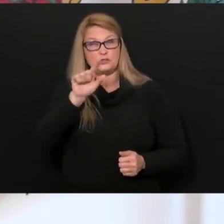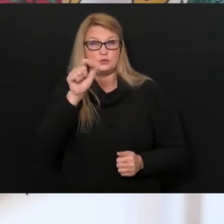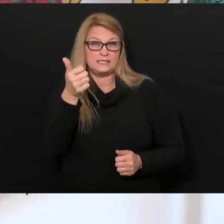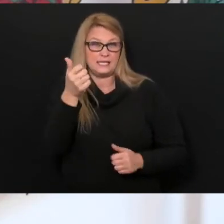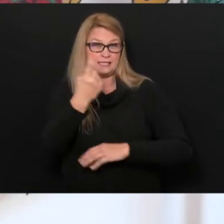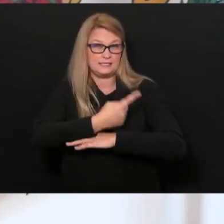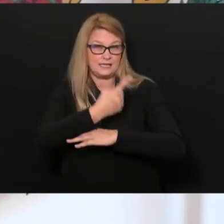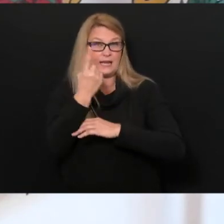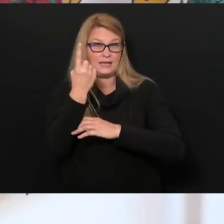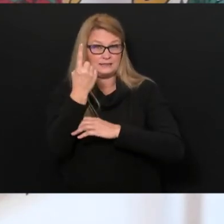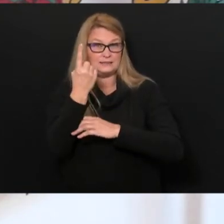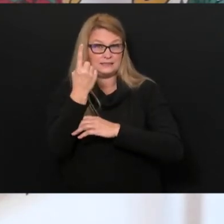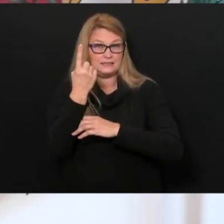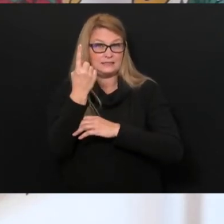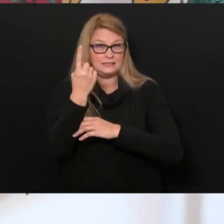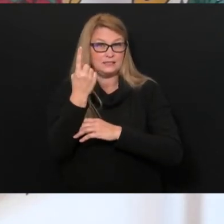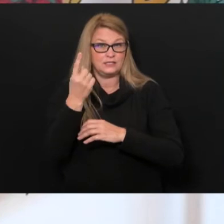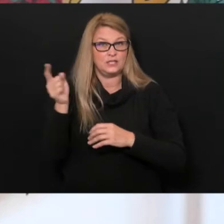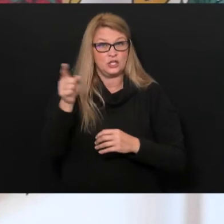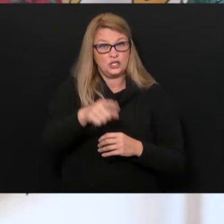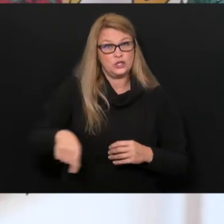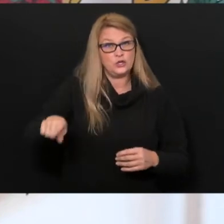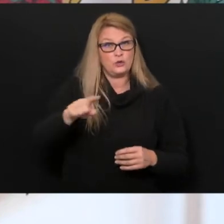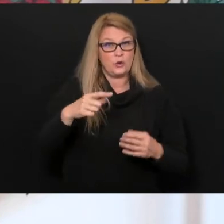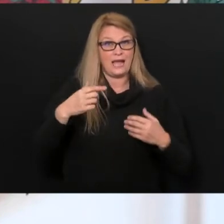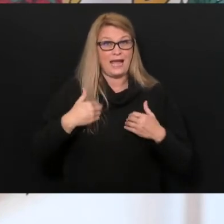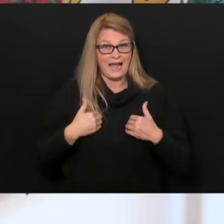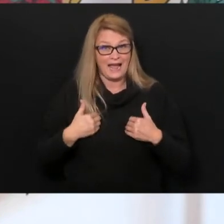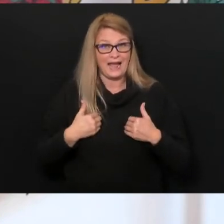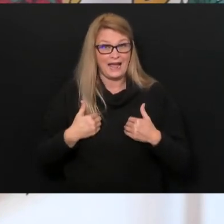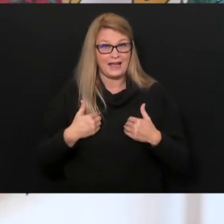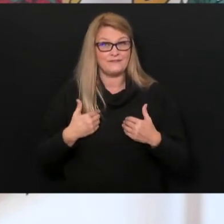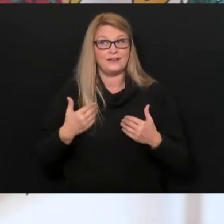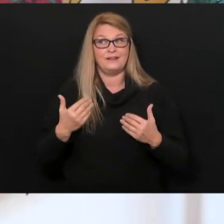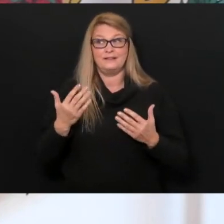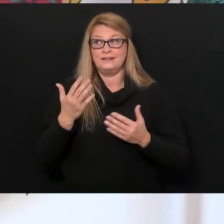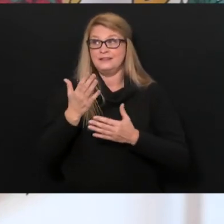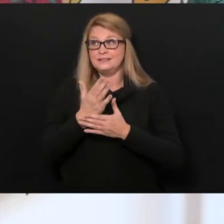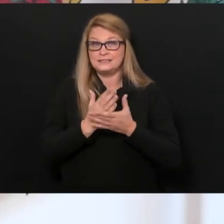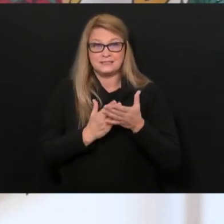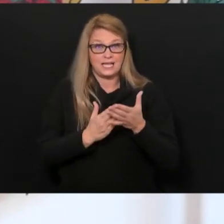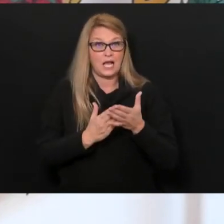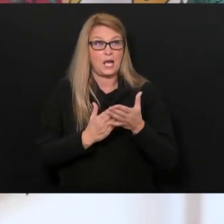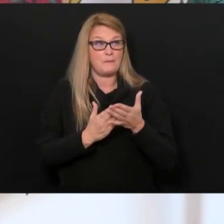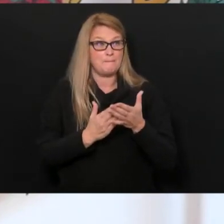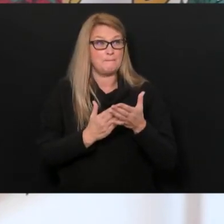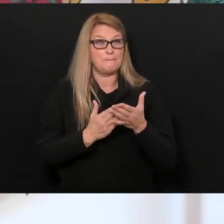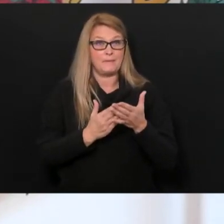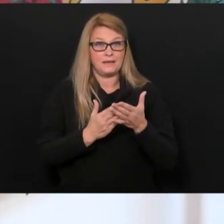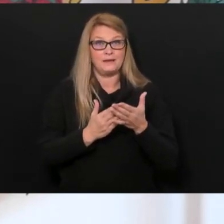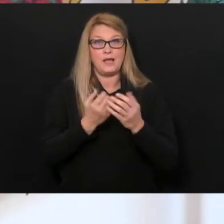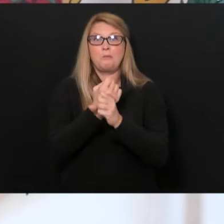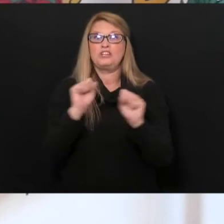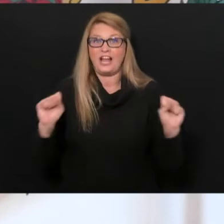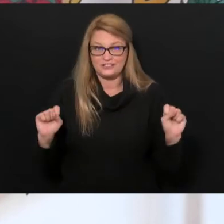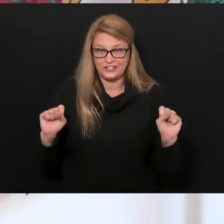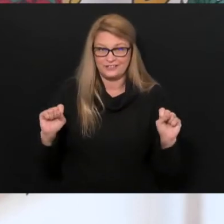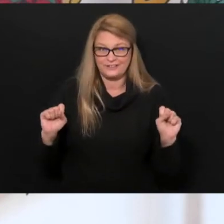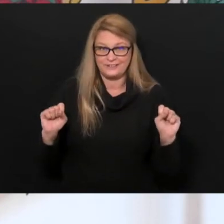first vaccination, you've got some significant coverage that you didn't have before with